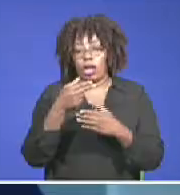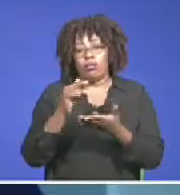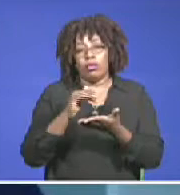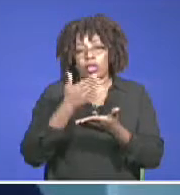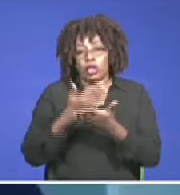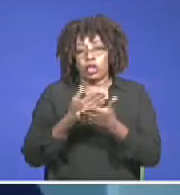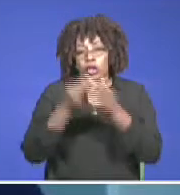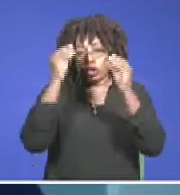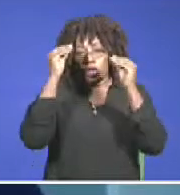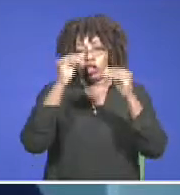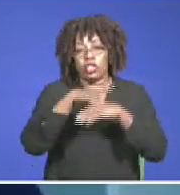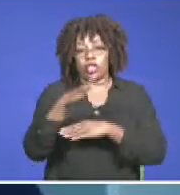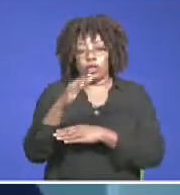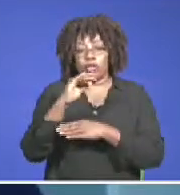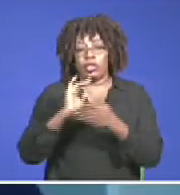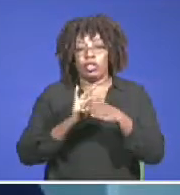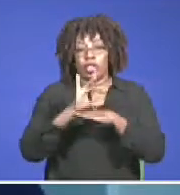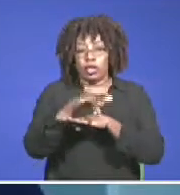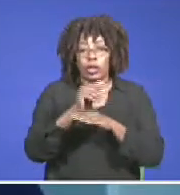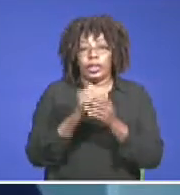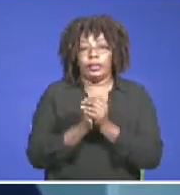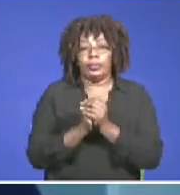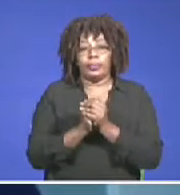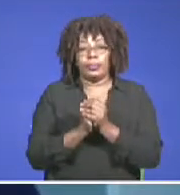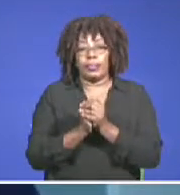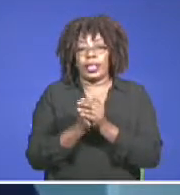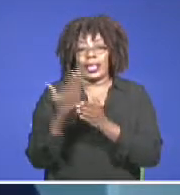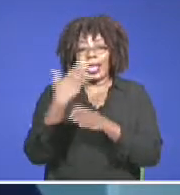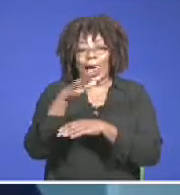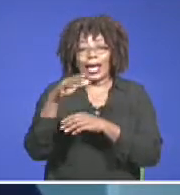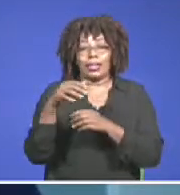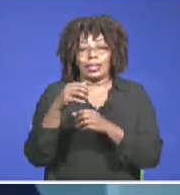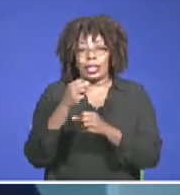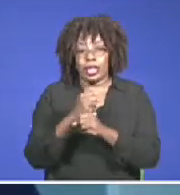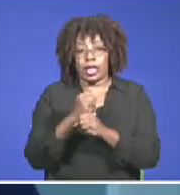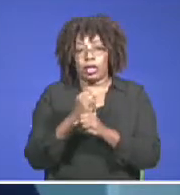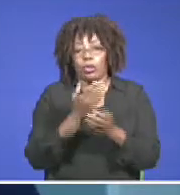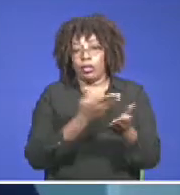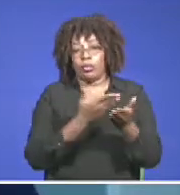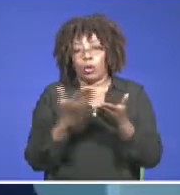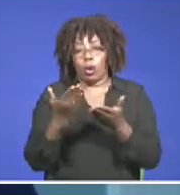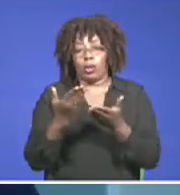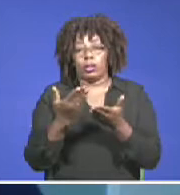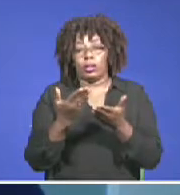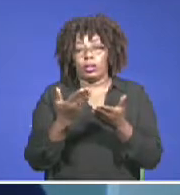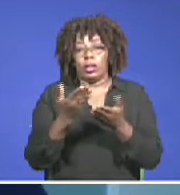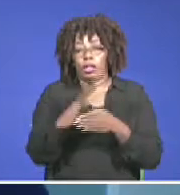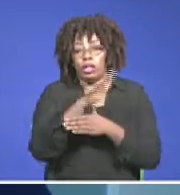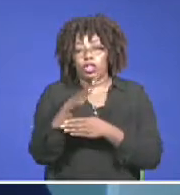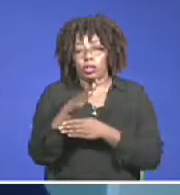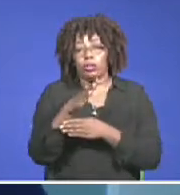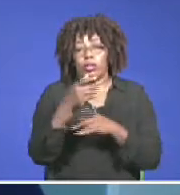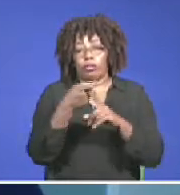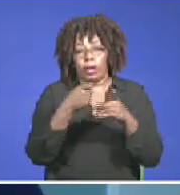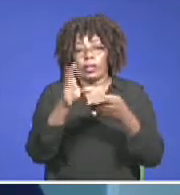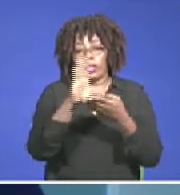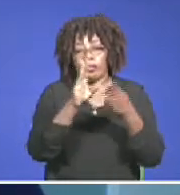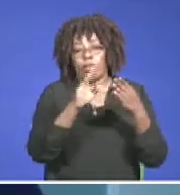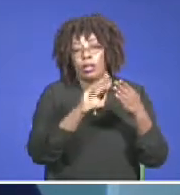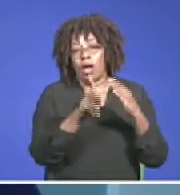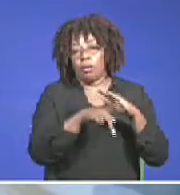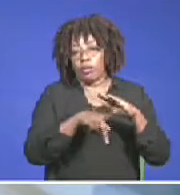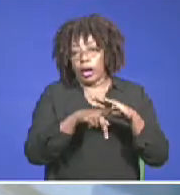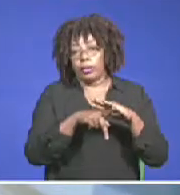age. Last year, we did it along with them to bring the students for Centreville Primary over for the